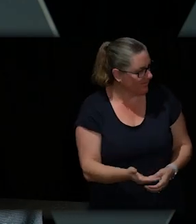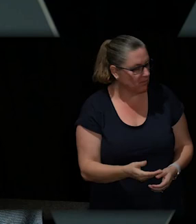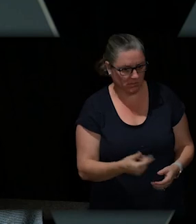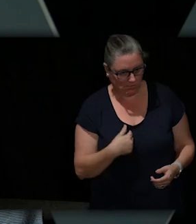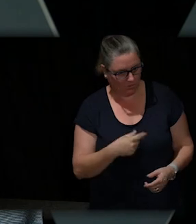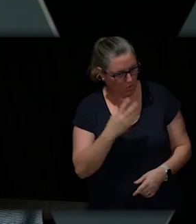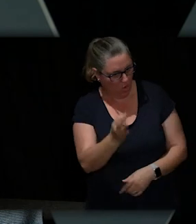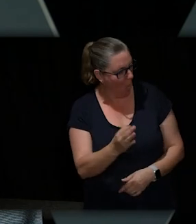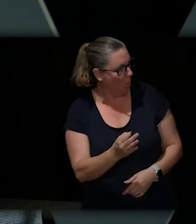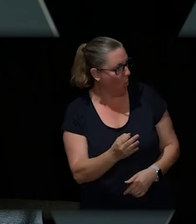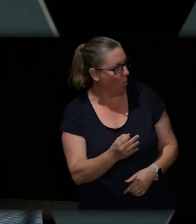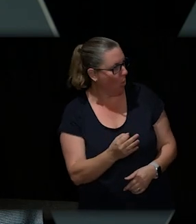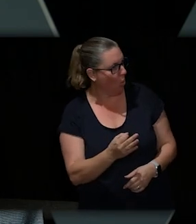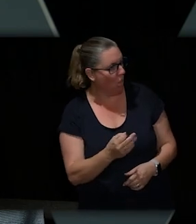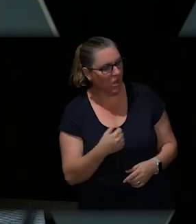wasn't, because there was,